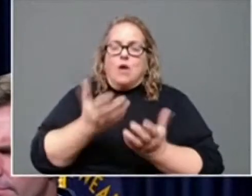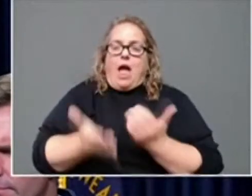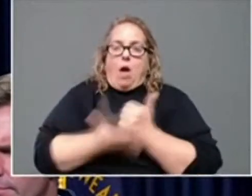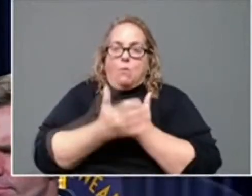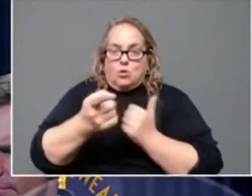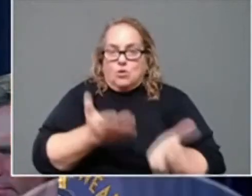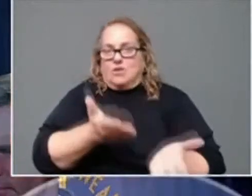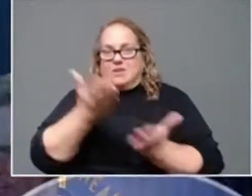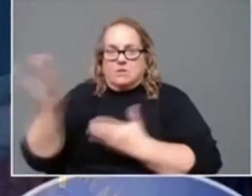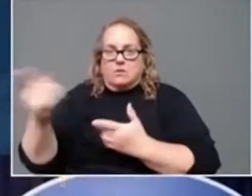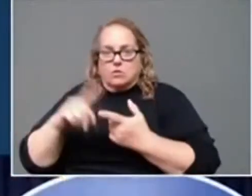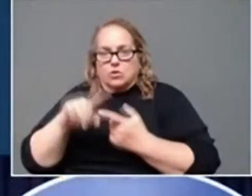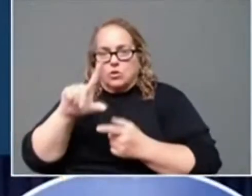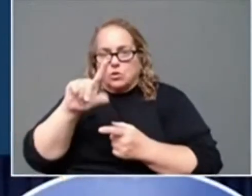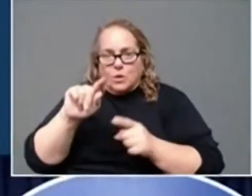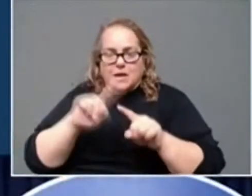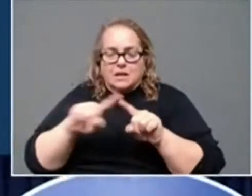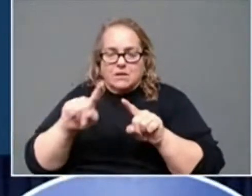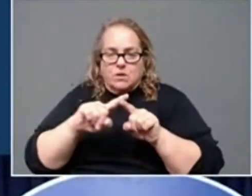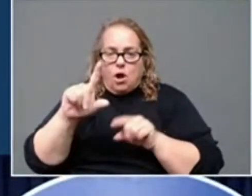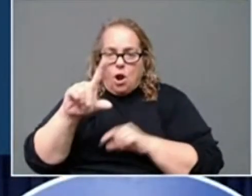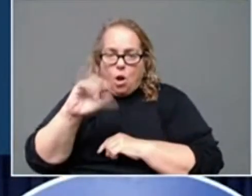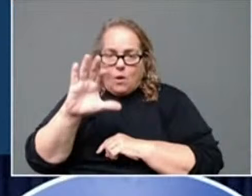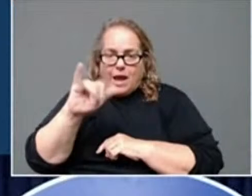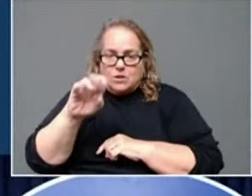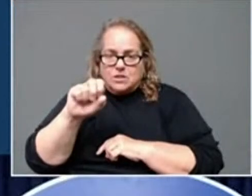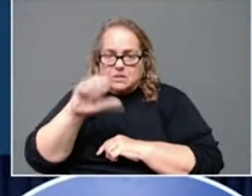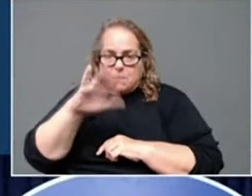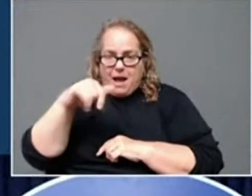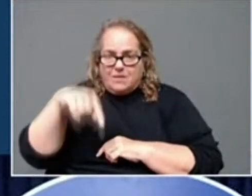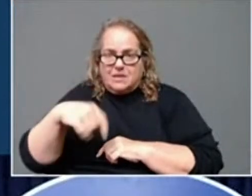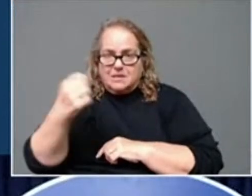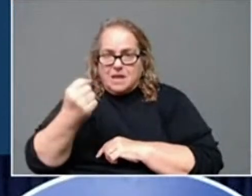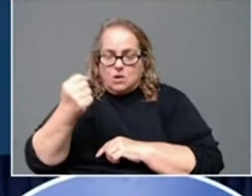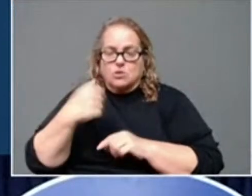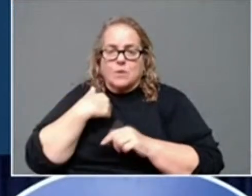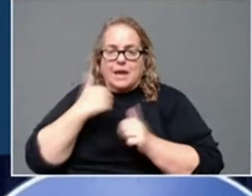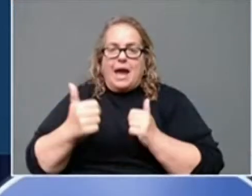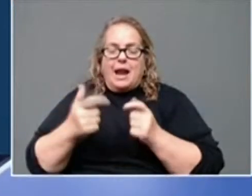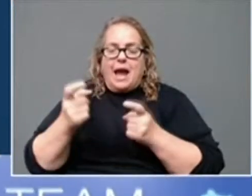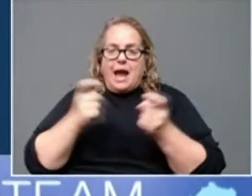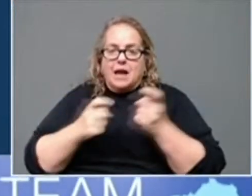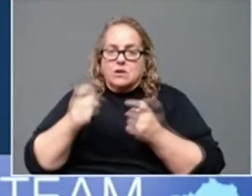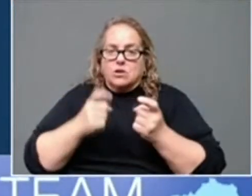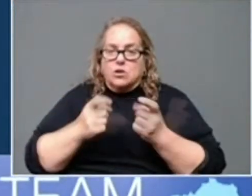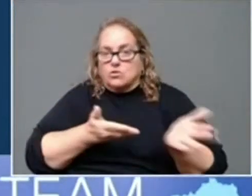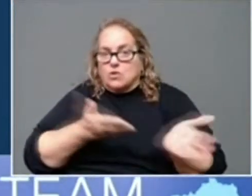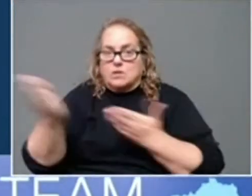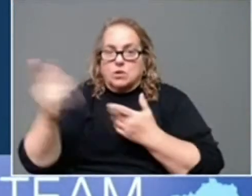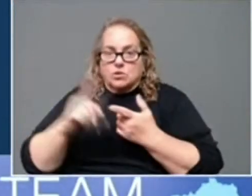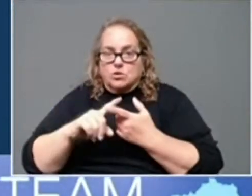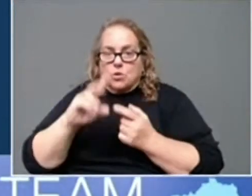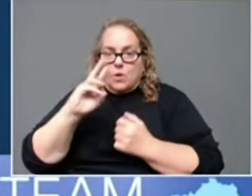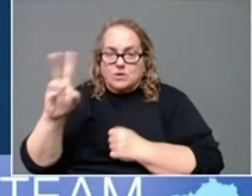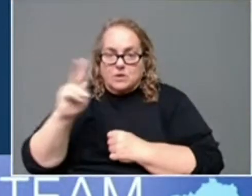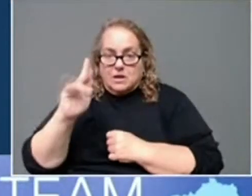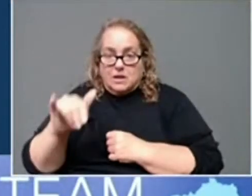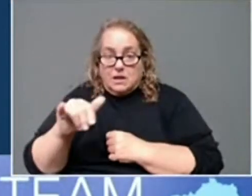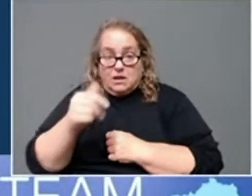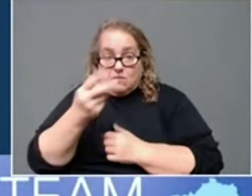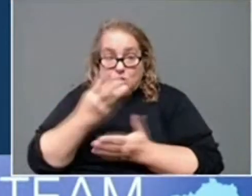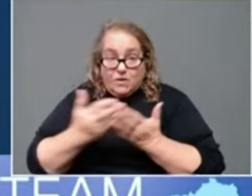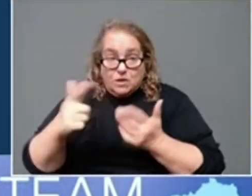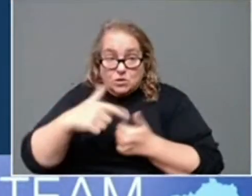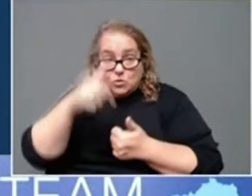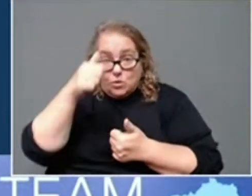to our website by this Saturday so we can handle transportation to Western Kentucky. A couple of things to remember.